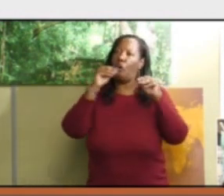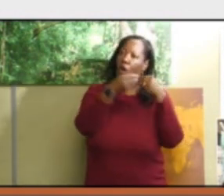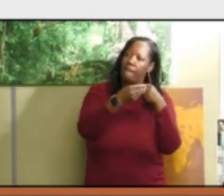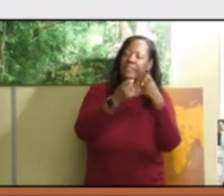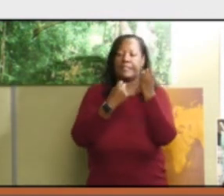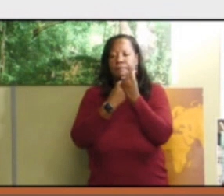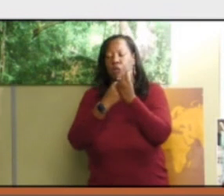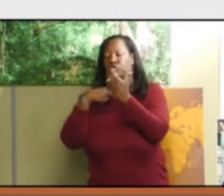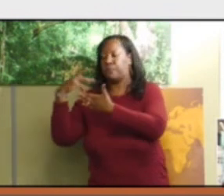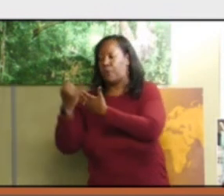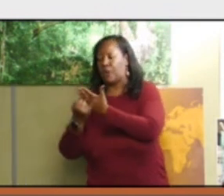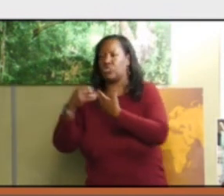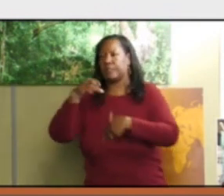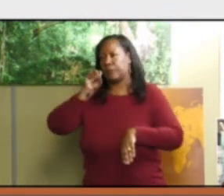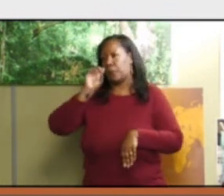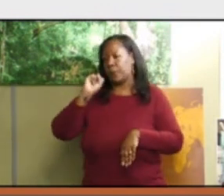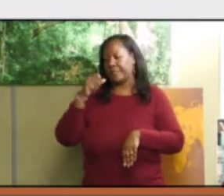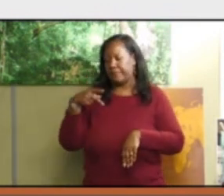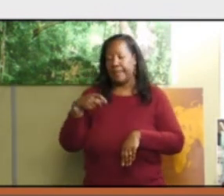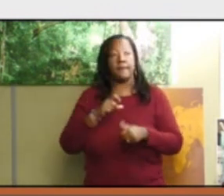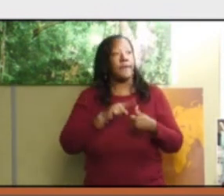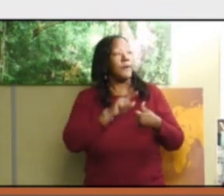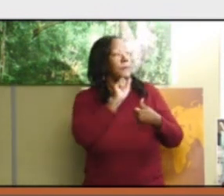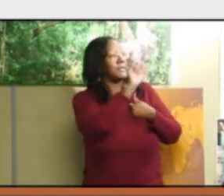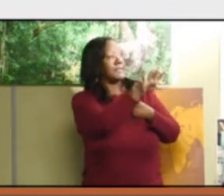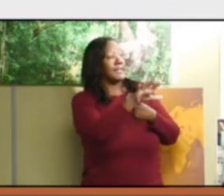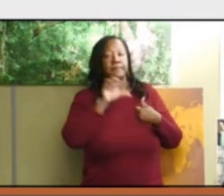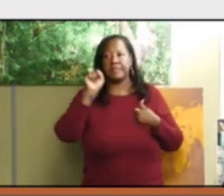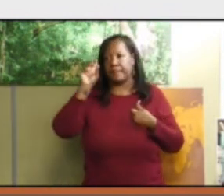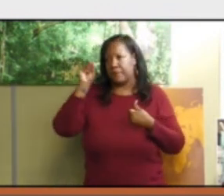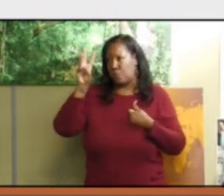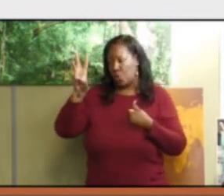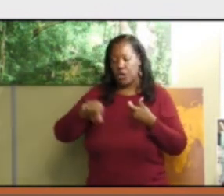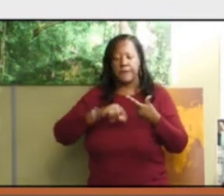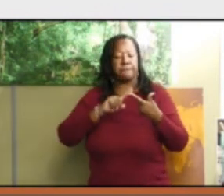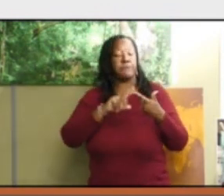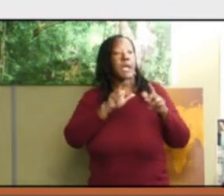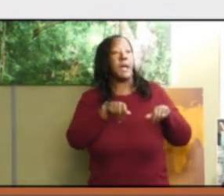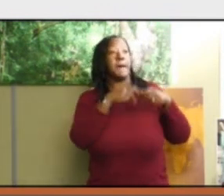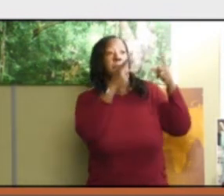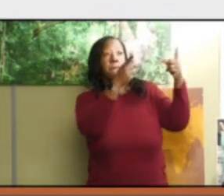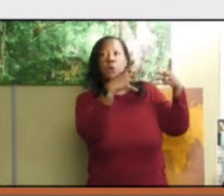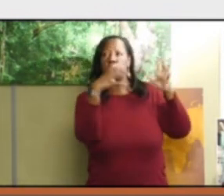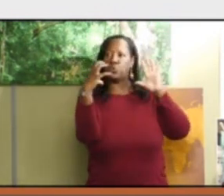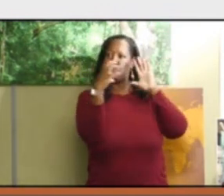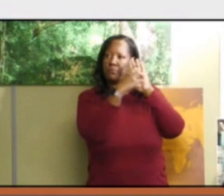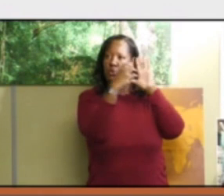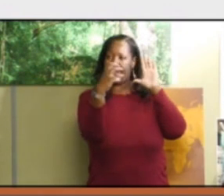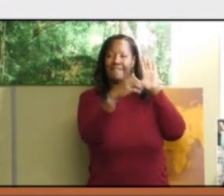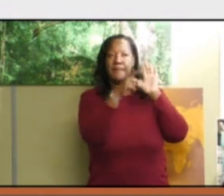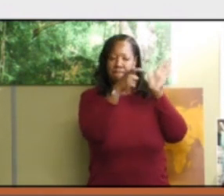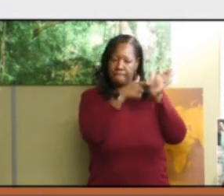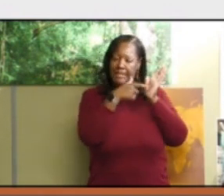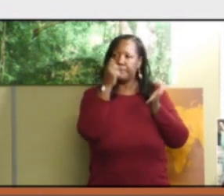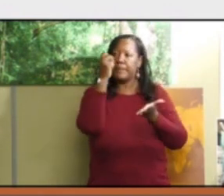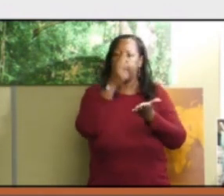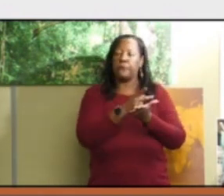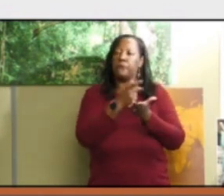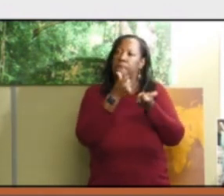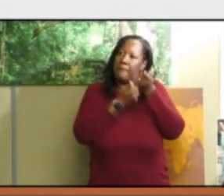statement of work, we send them a proposal brief that has to be approved by a